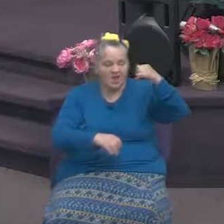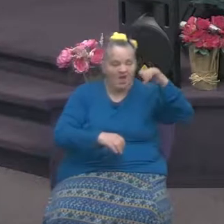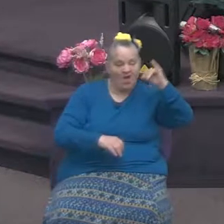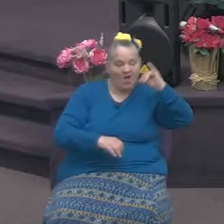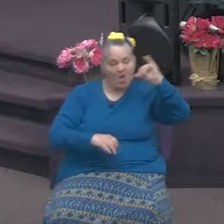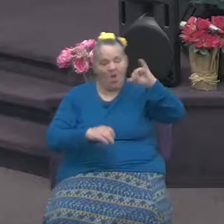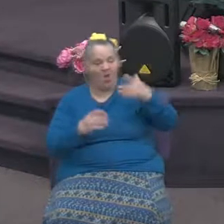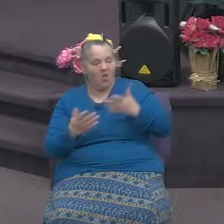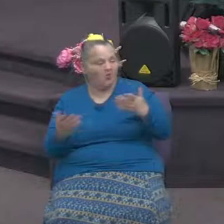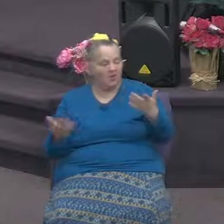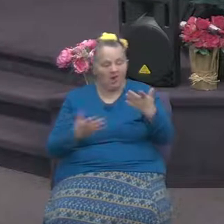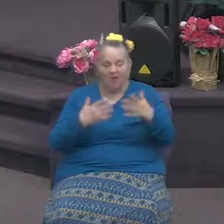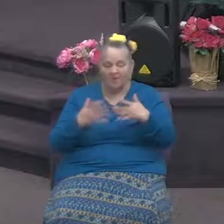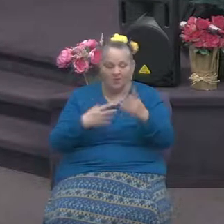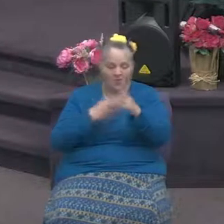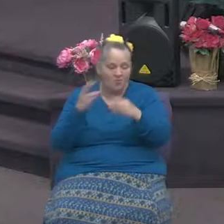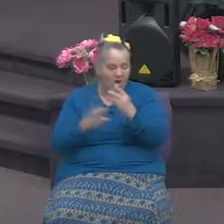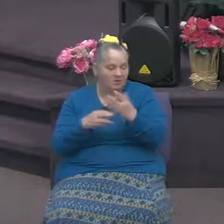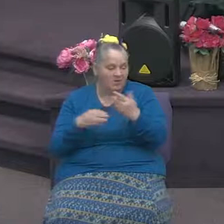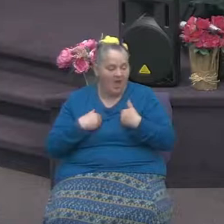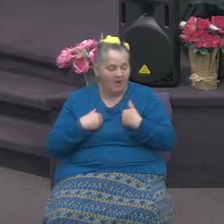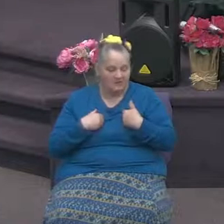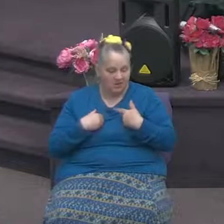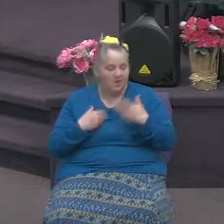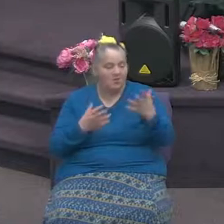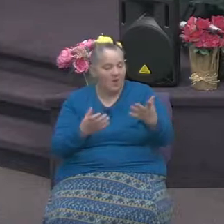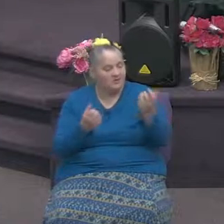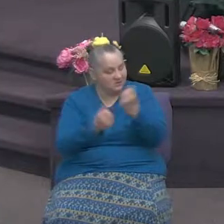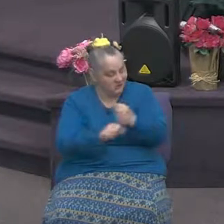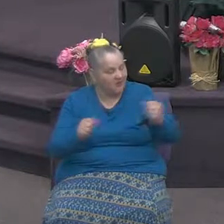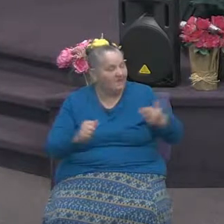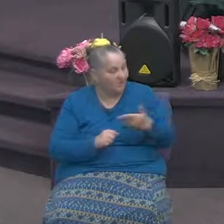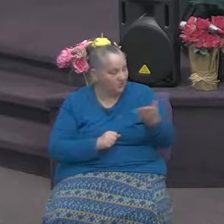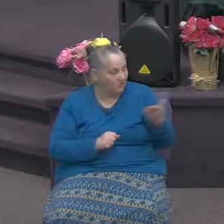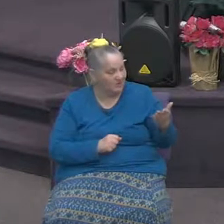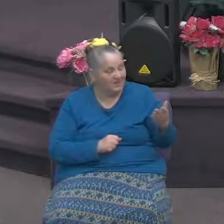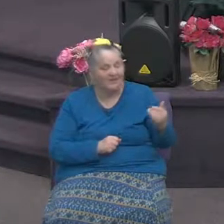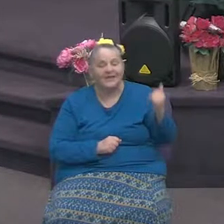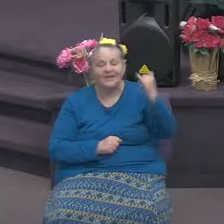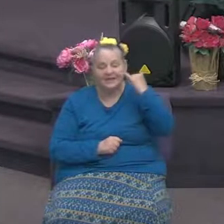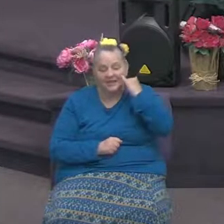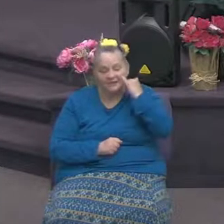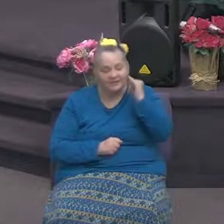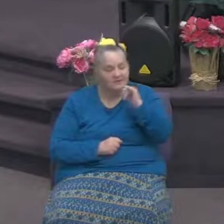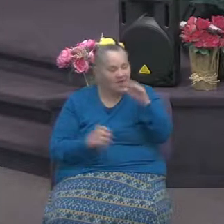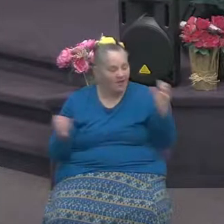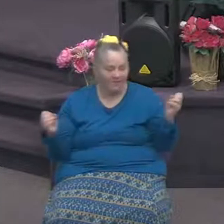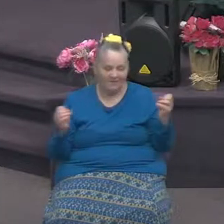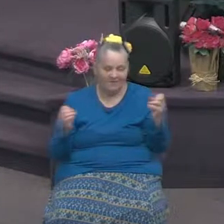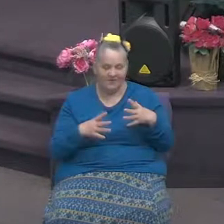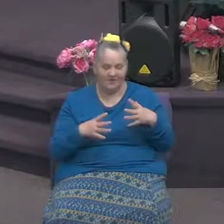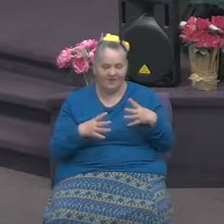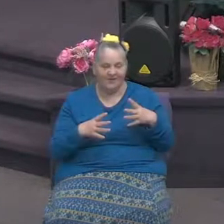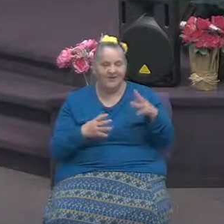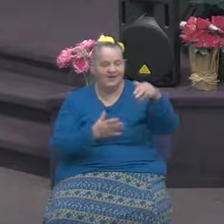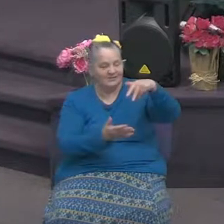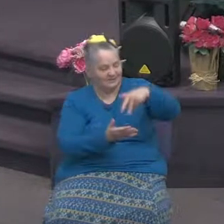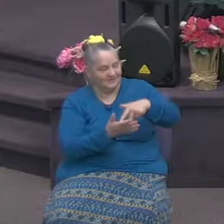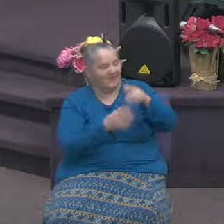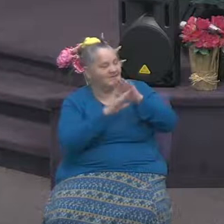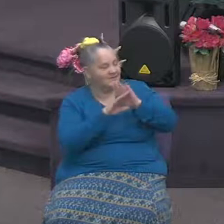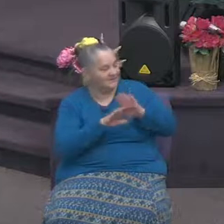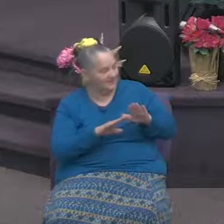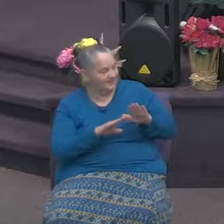with. But he can save you if you fear not and you stand